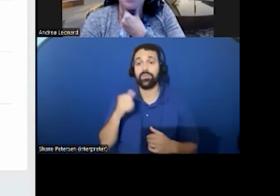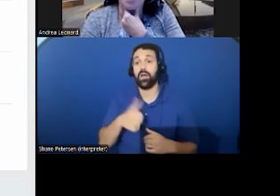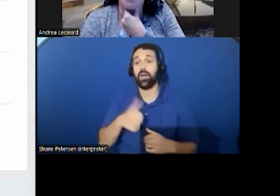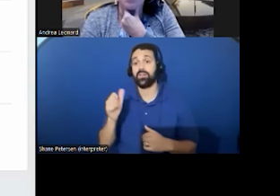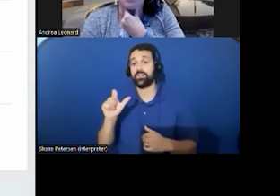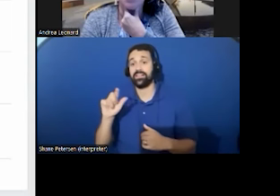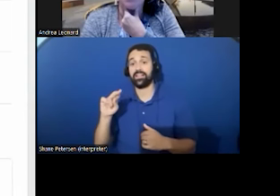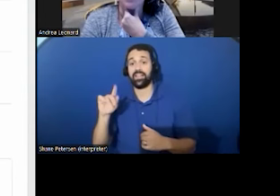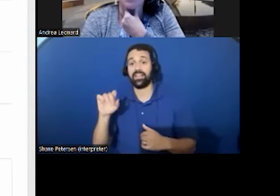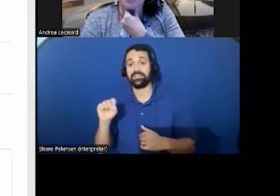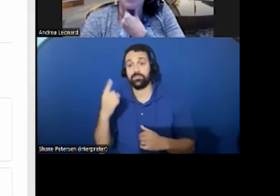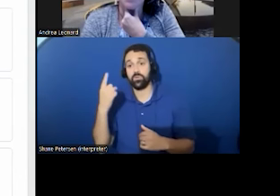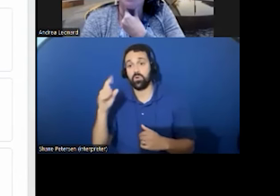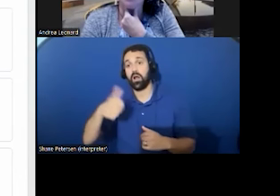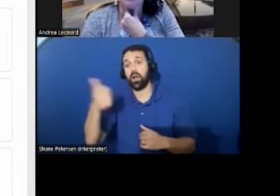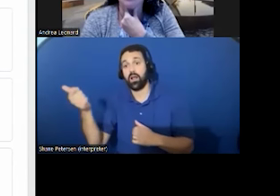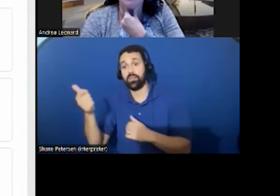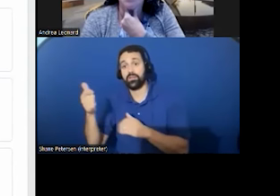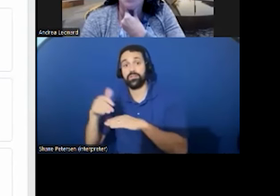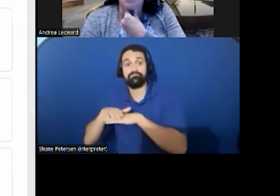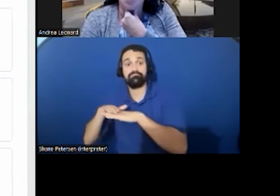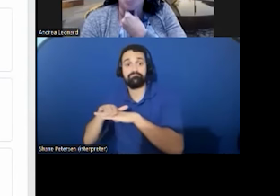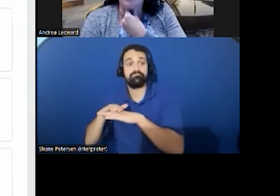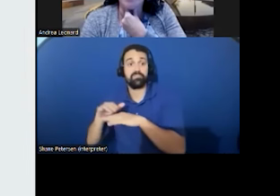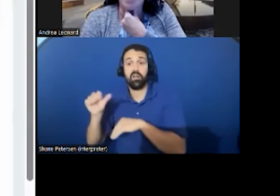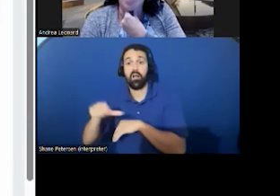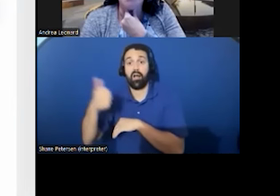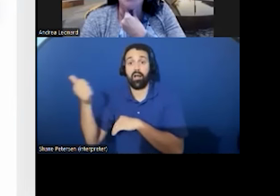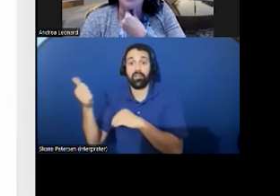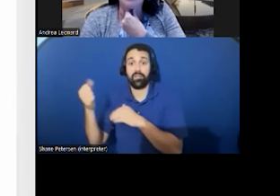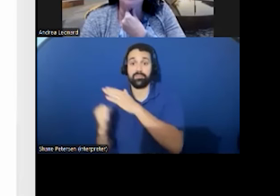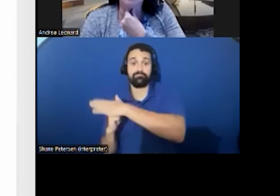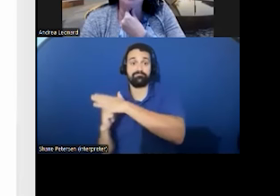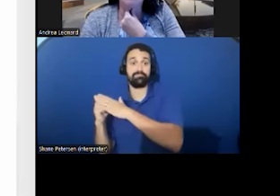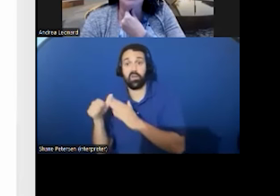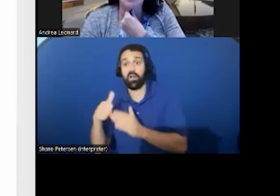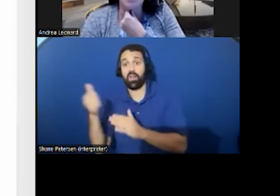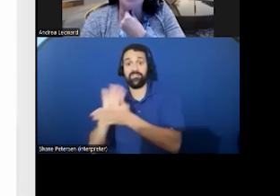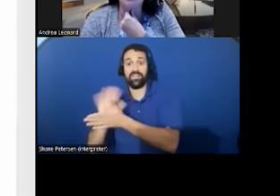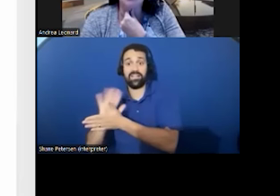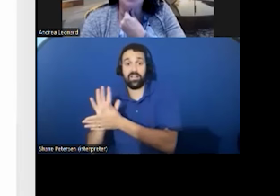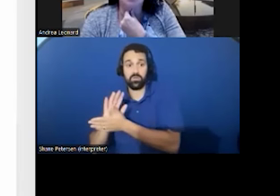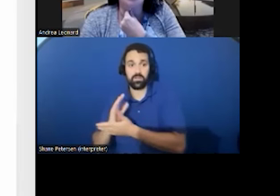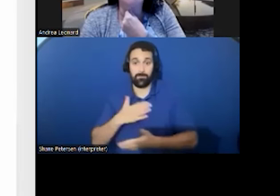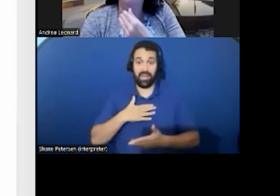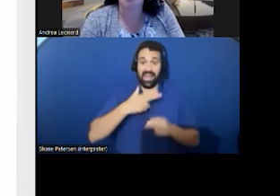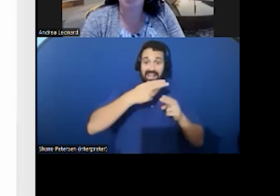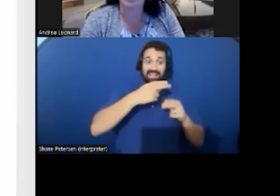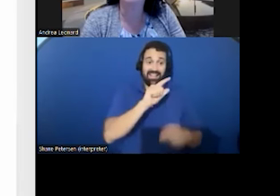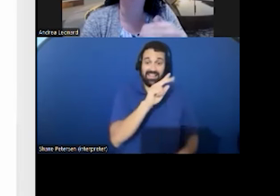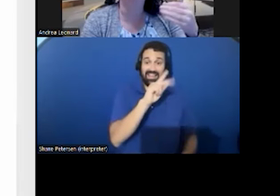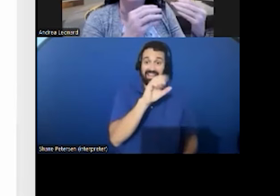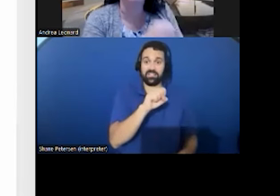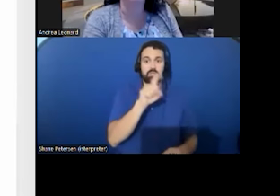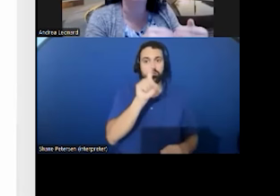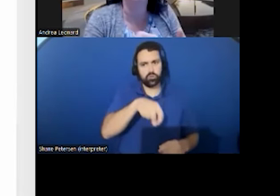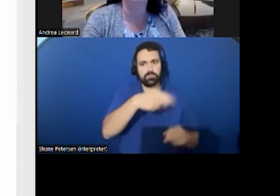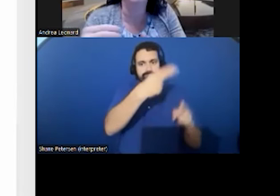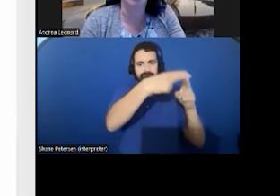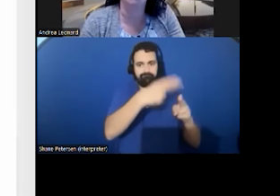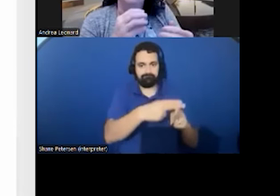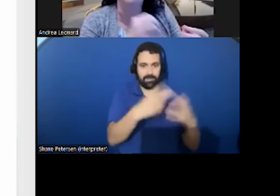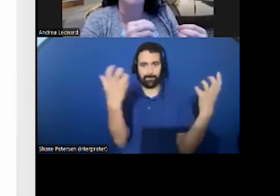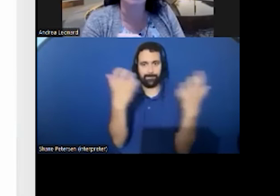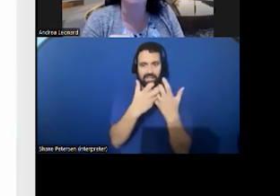sources, I can come down here for some good examples. All of my hyperlinks should be named appropriately to where the student